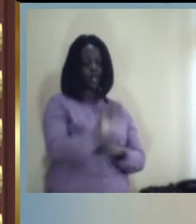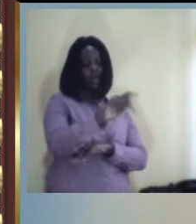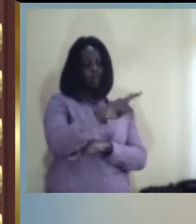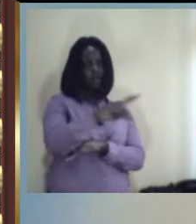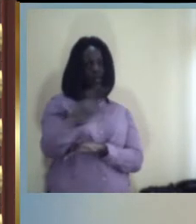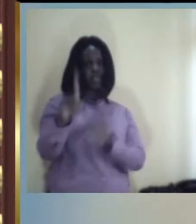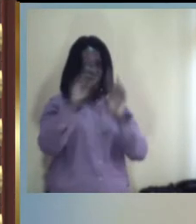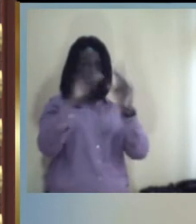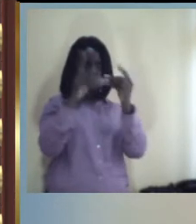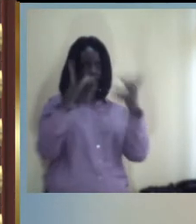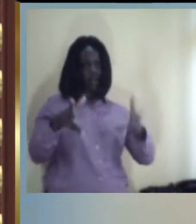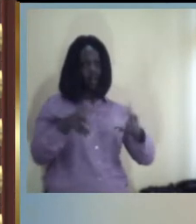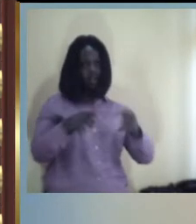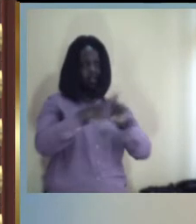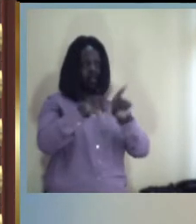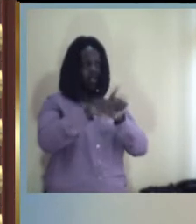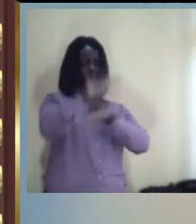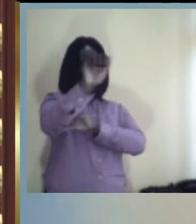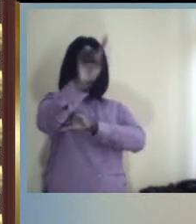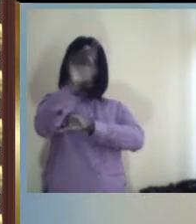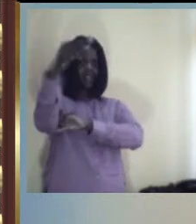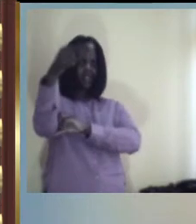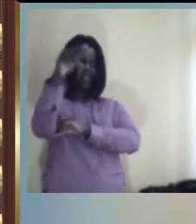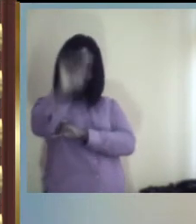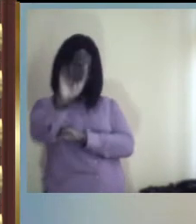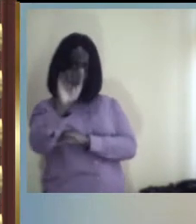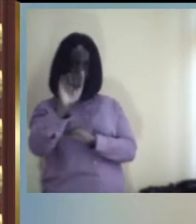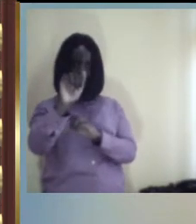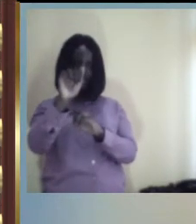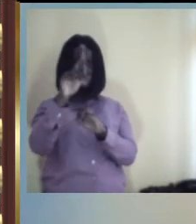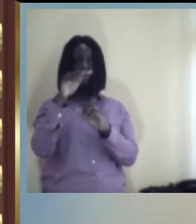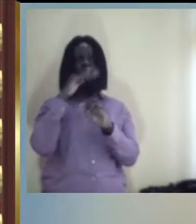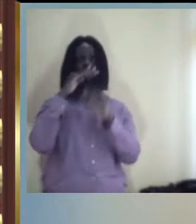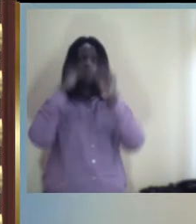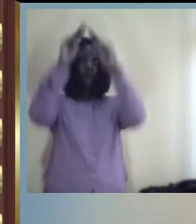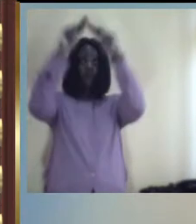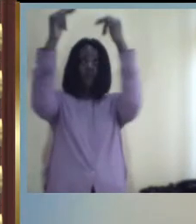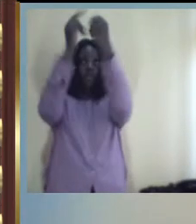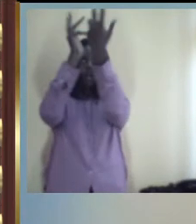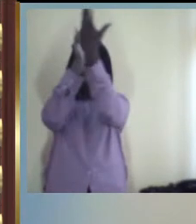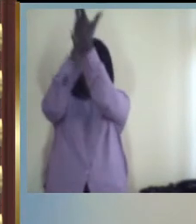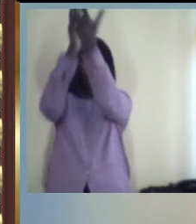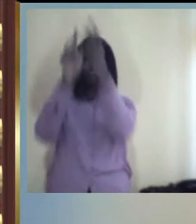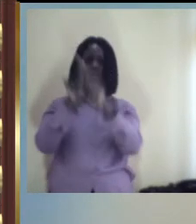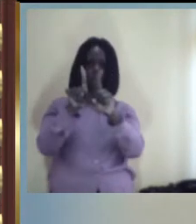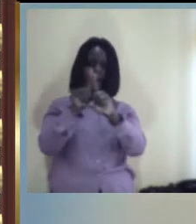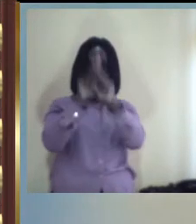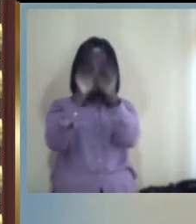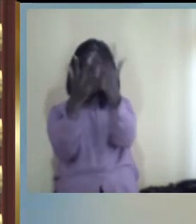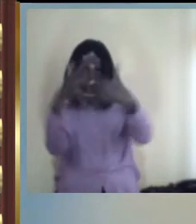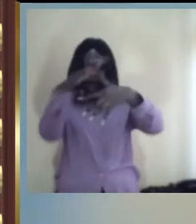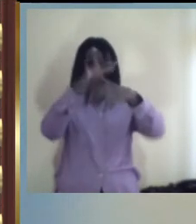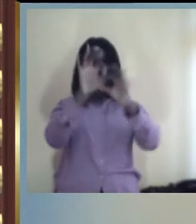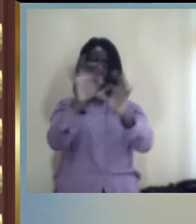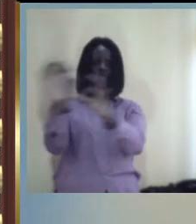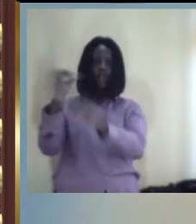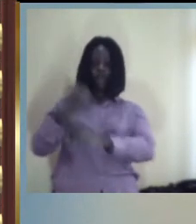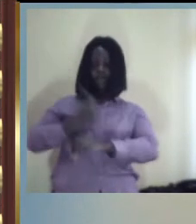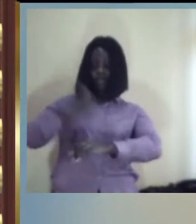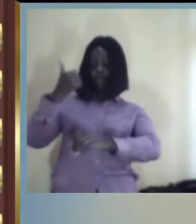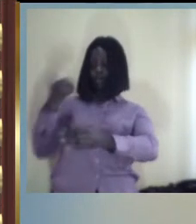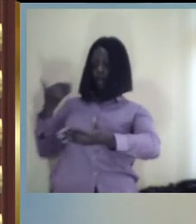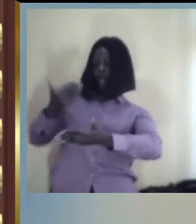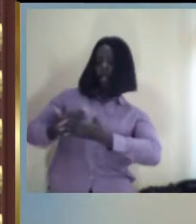the department and ADA are aligned to all national and provincial priorities of the sixth